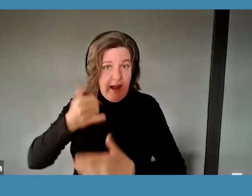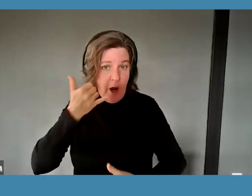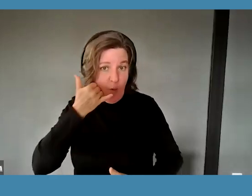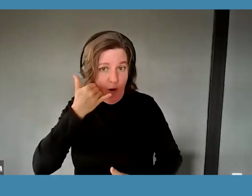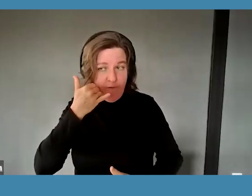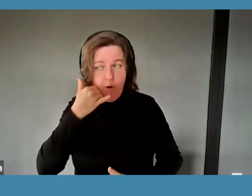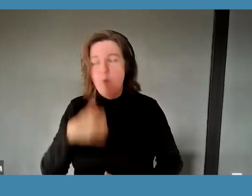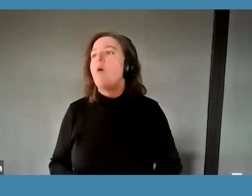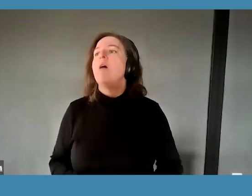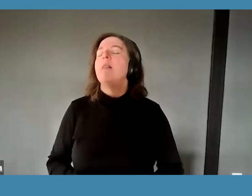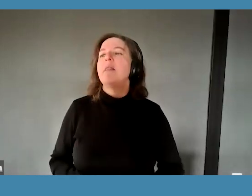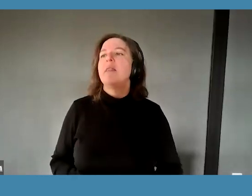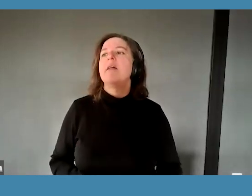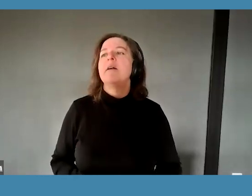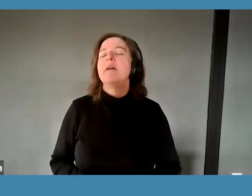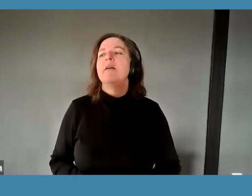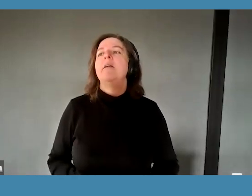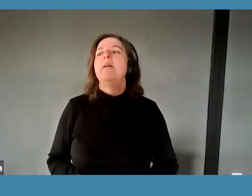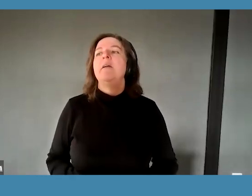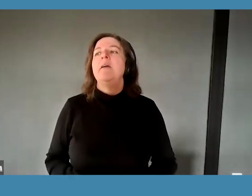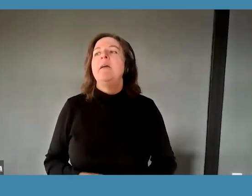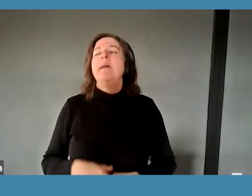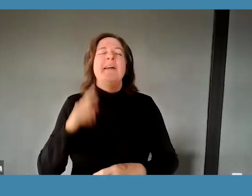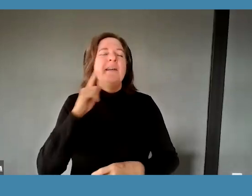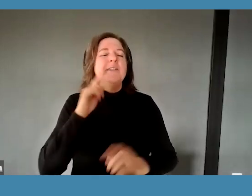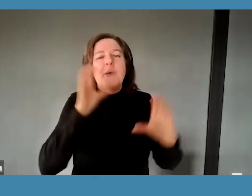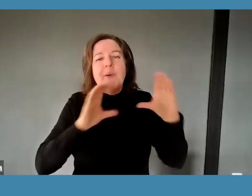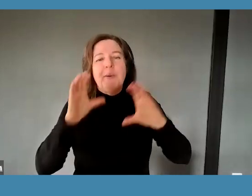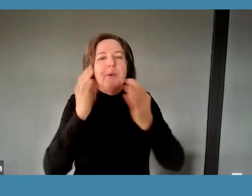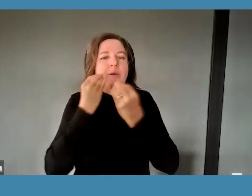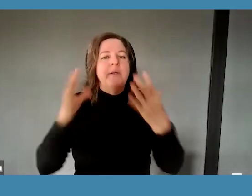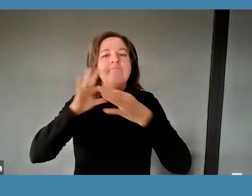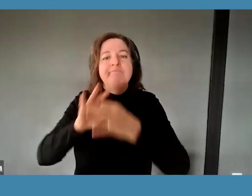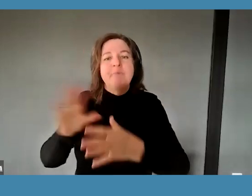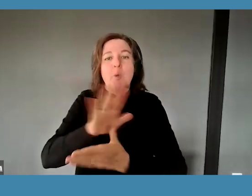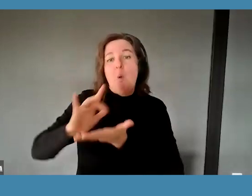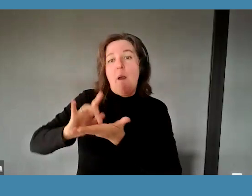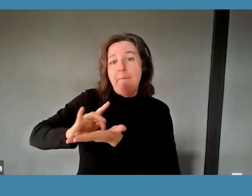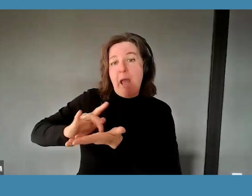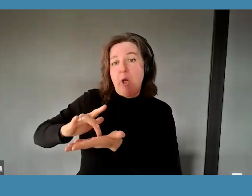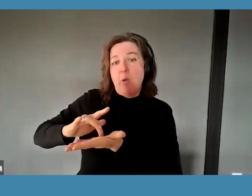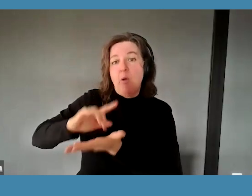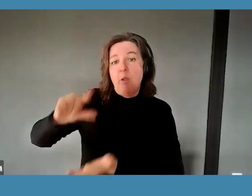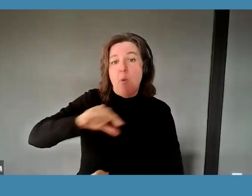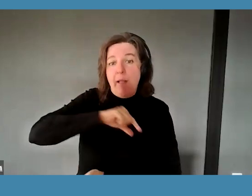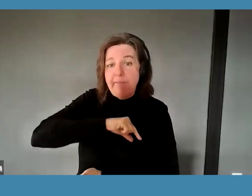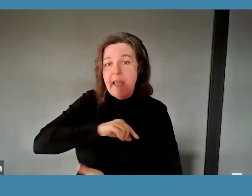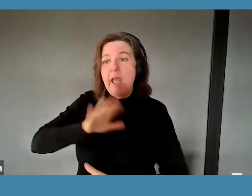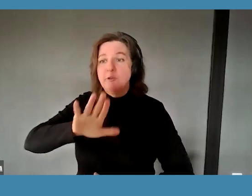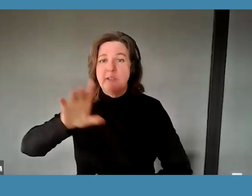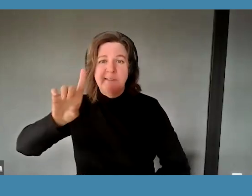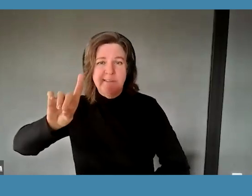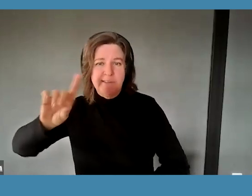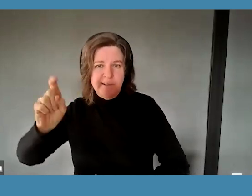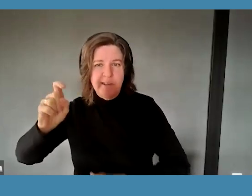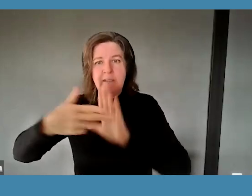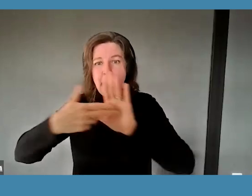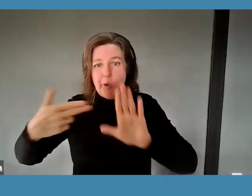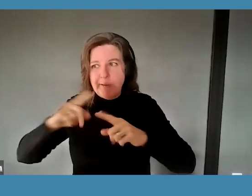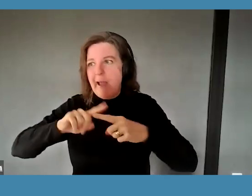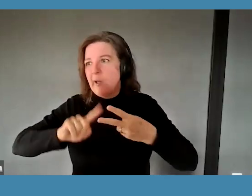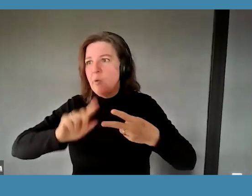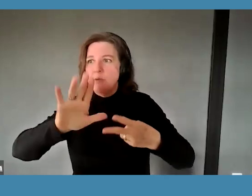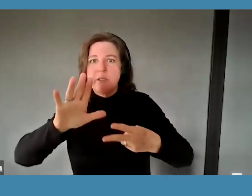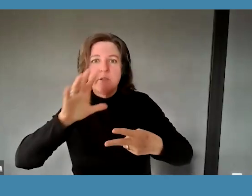what they're looking for is information that would get at, again, your medical qualifications, your diagnoses, your age, and